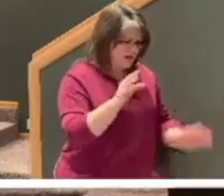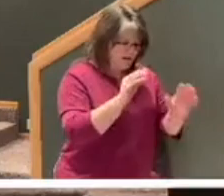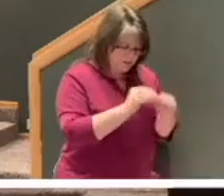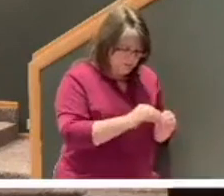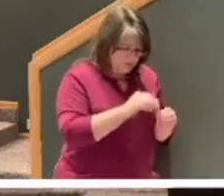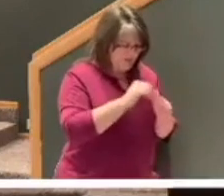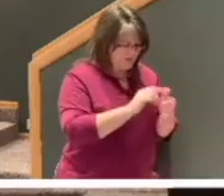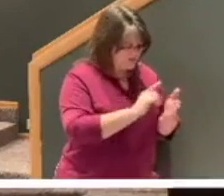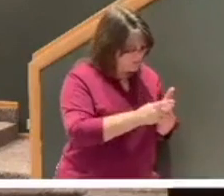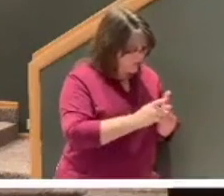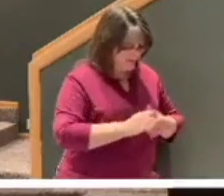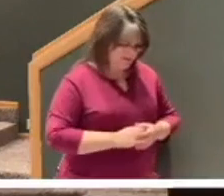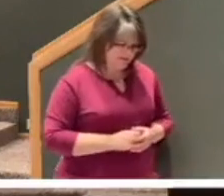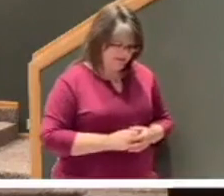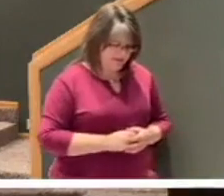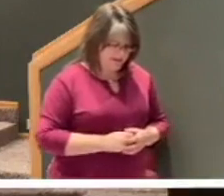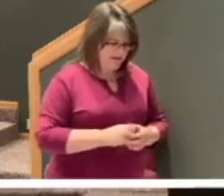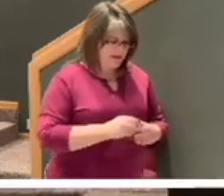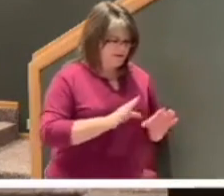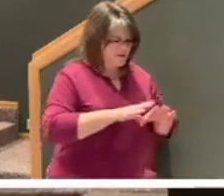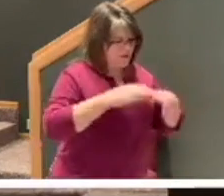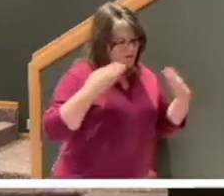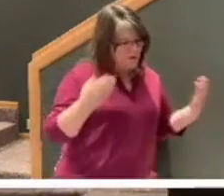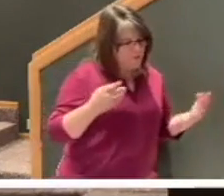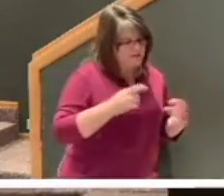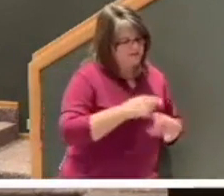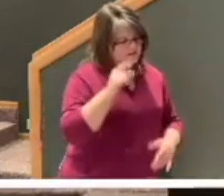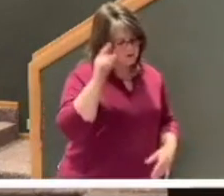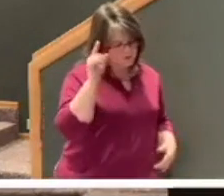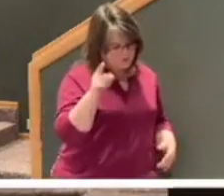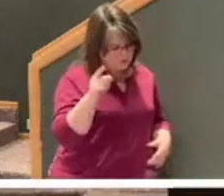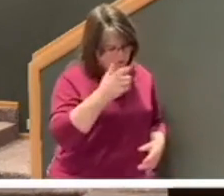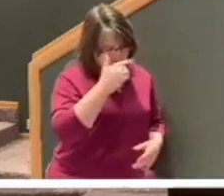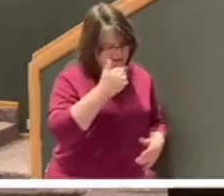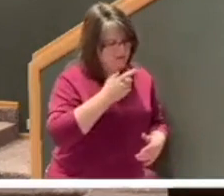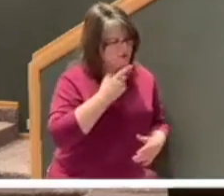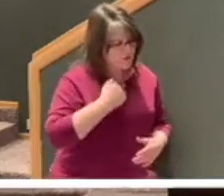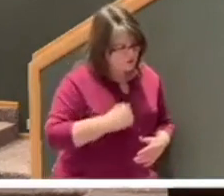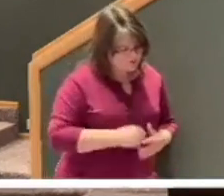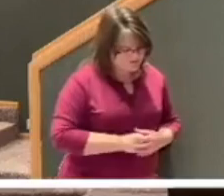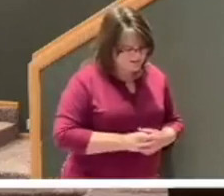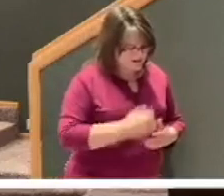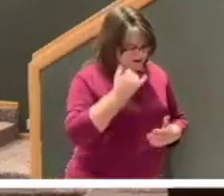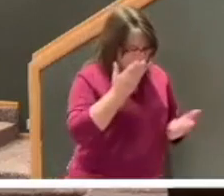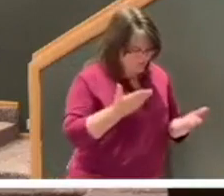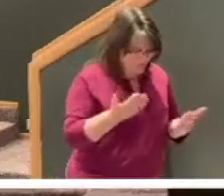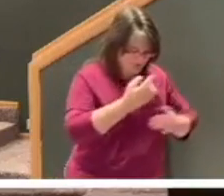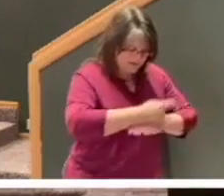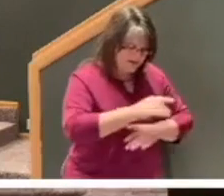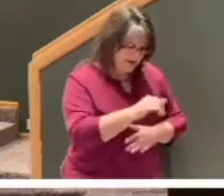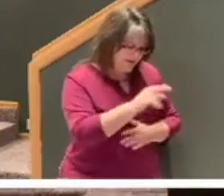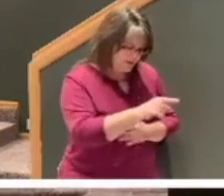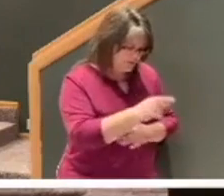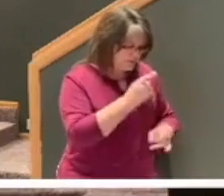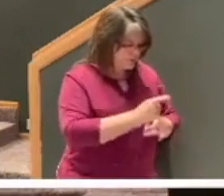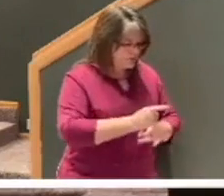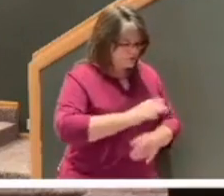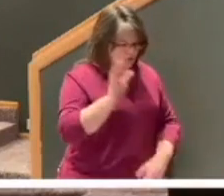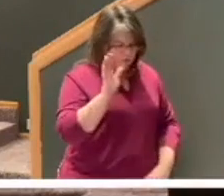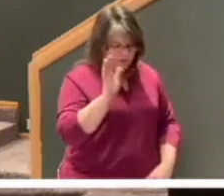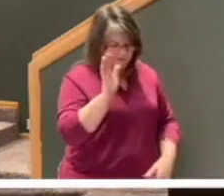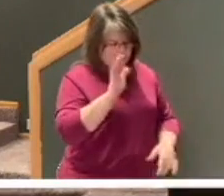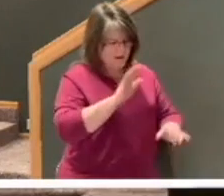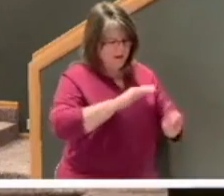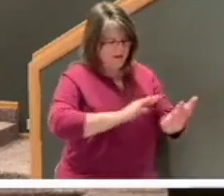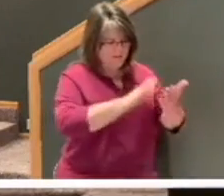this moment. So I'm opening myself up to you because I'm thirsty. If you're here today and that's you, would you just wave your hand before